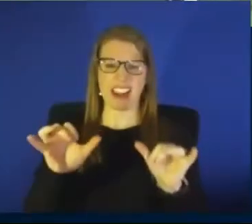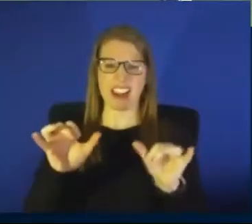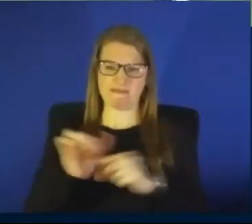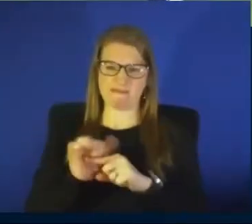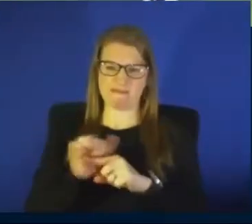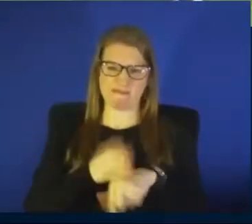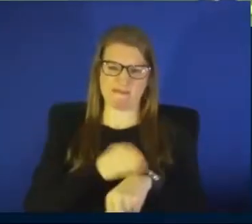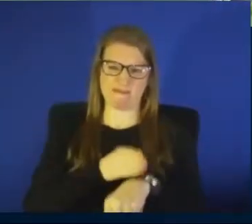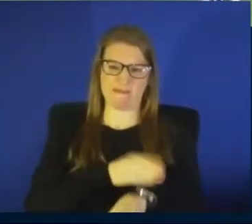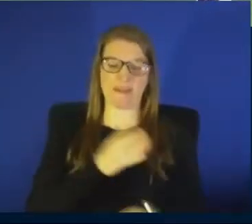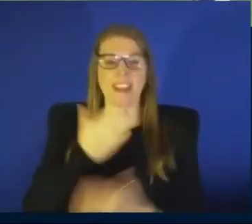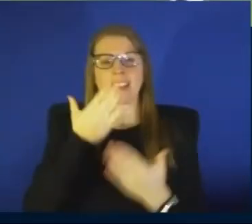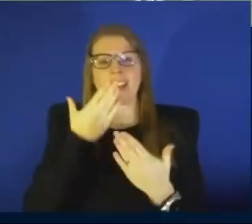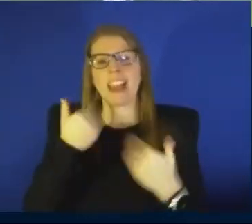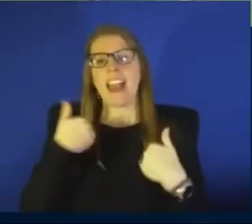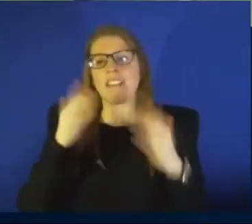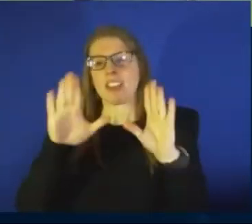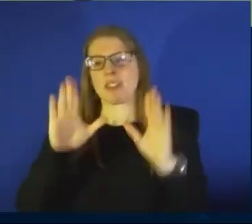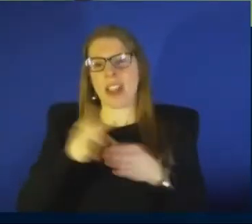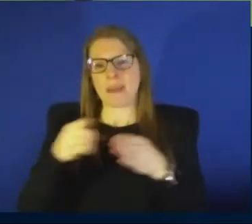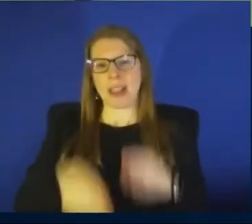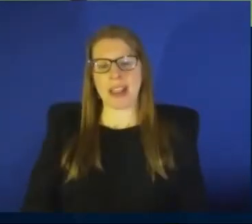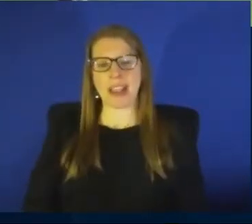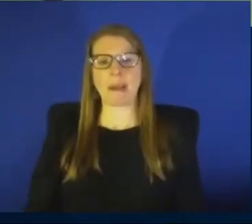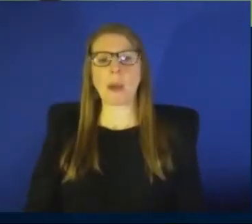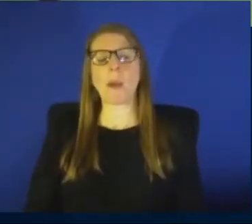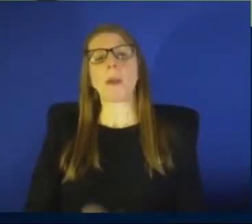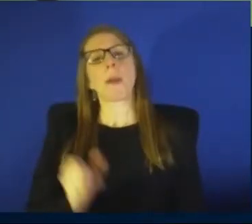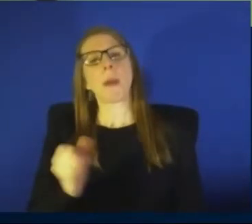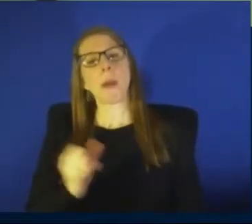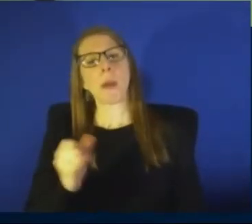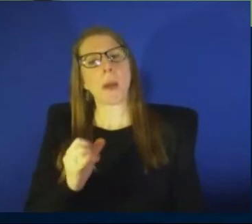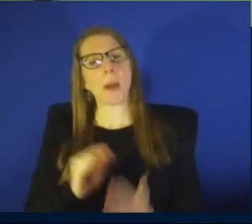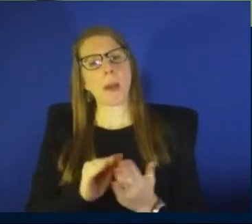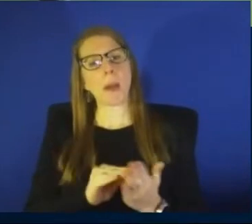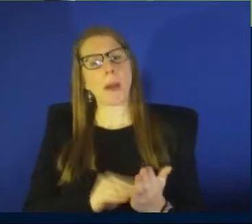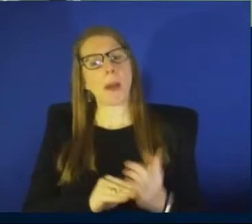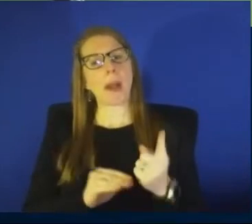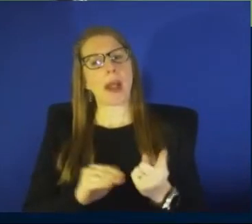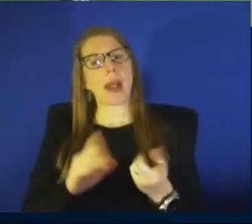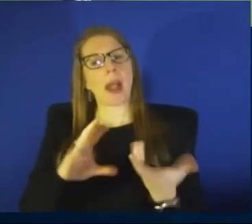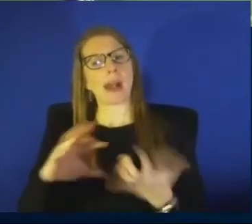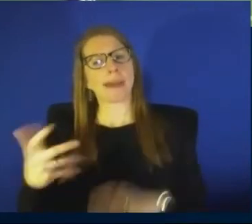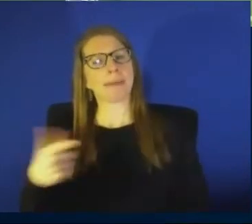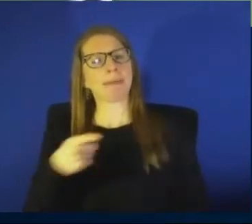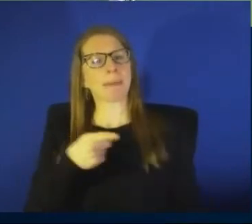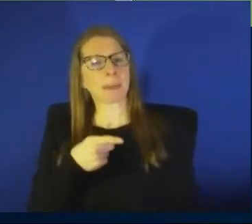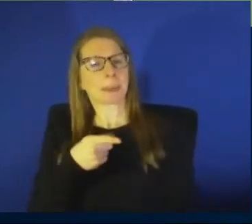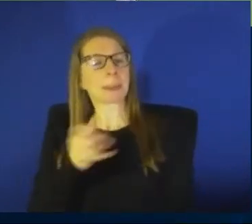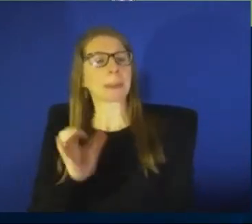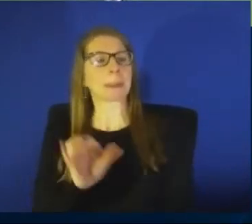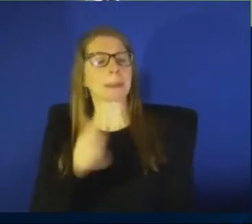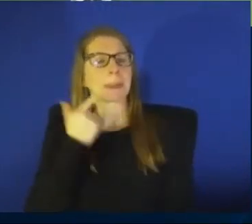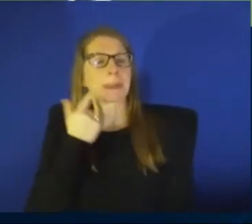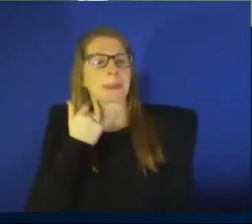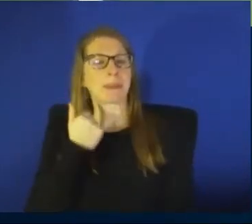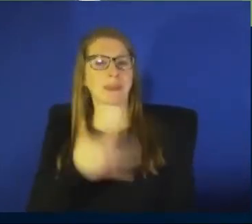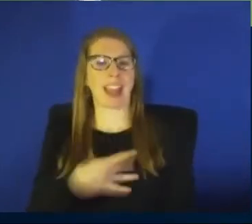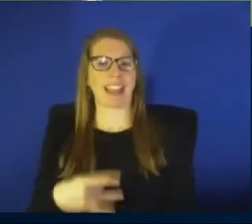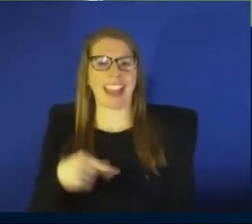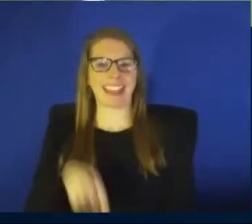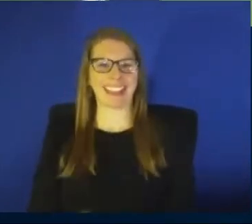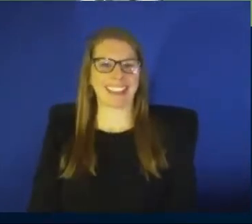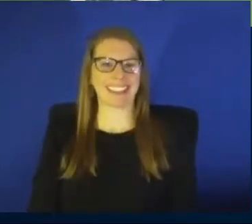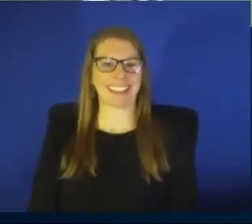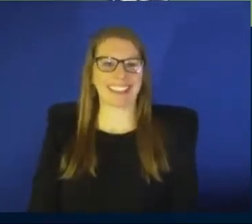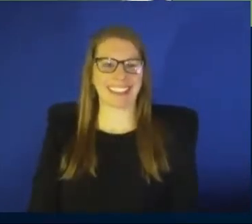Have a great weekend, guys. Well. She told us to take note. Right. And she's out of sync. I like this.